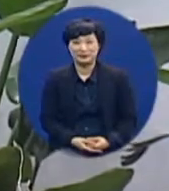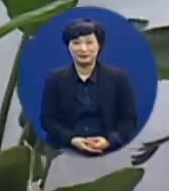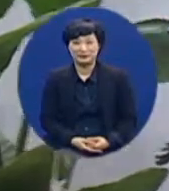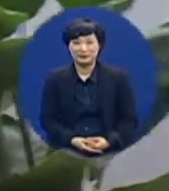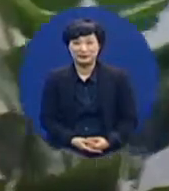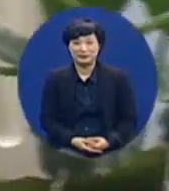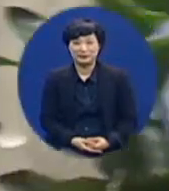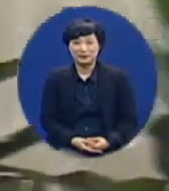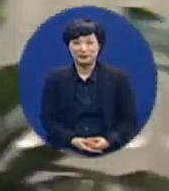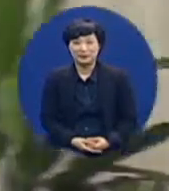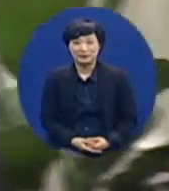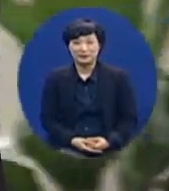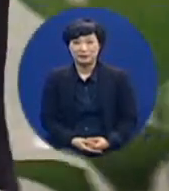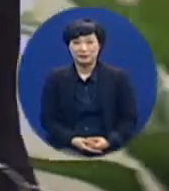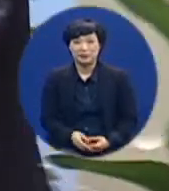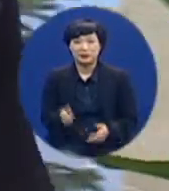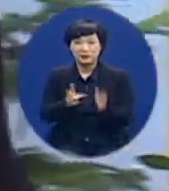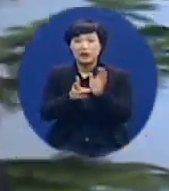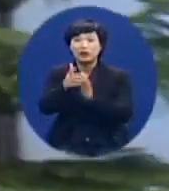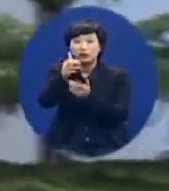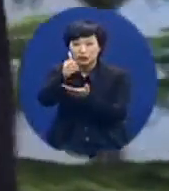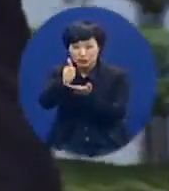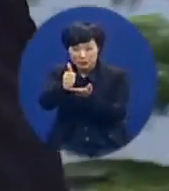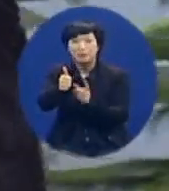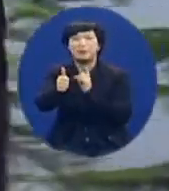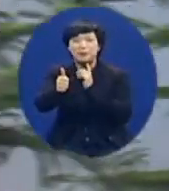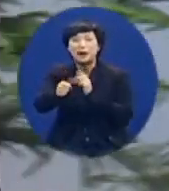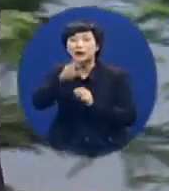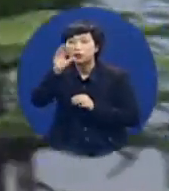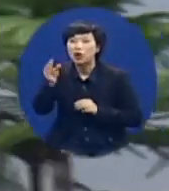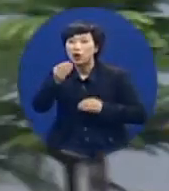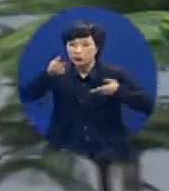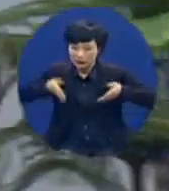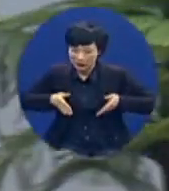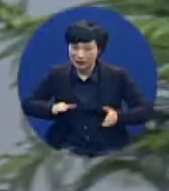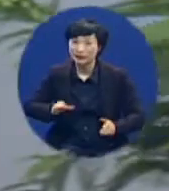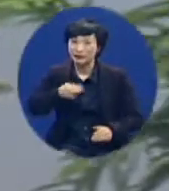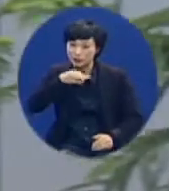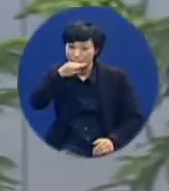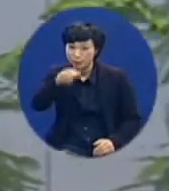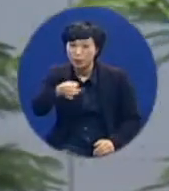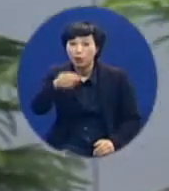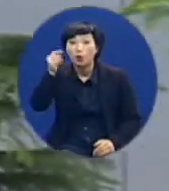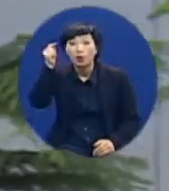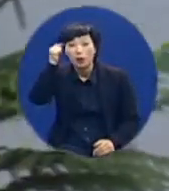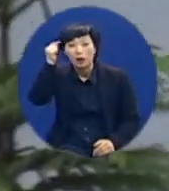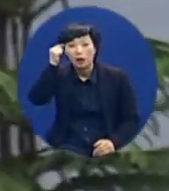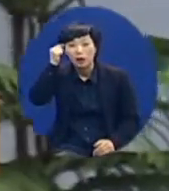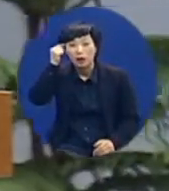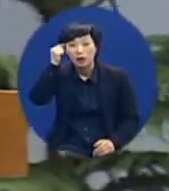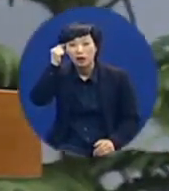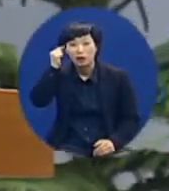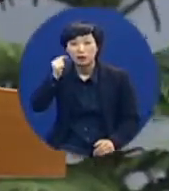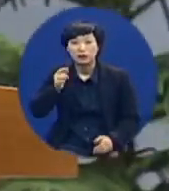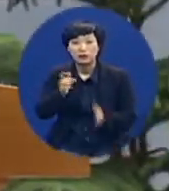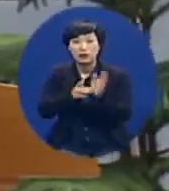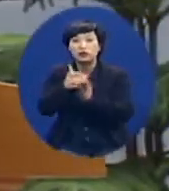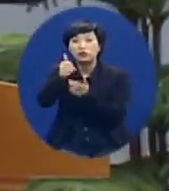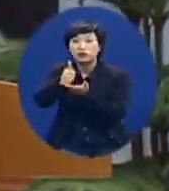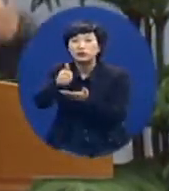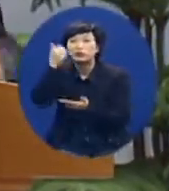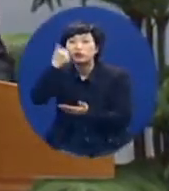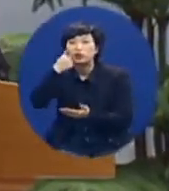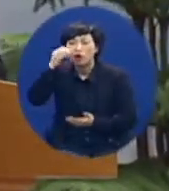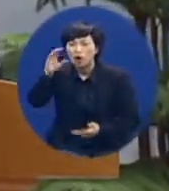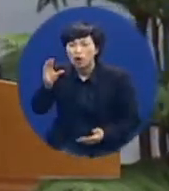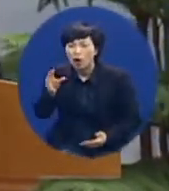So, when Jesus was born, in Korean we call holy birth. Why? because he is the